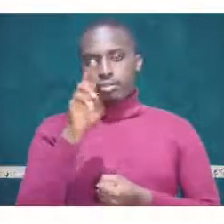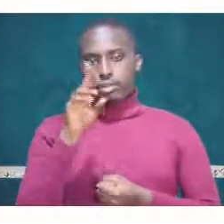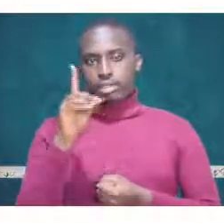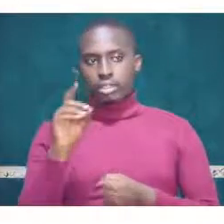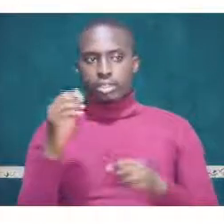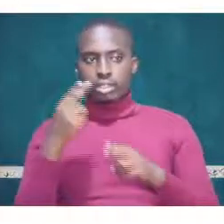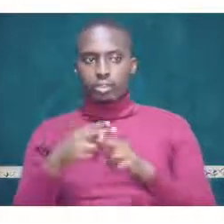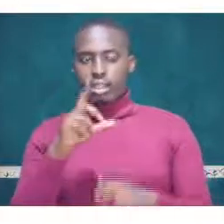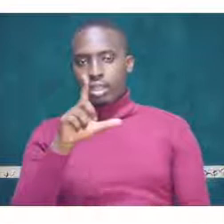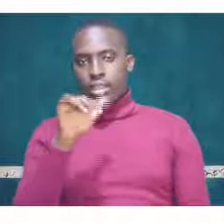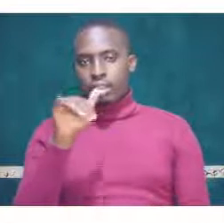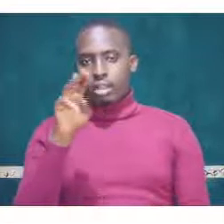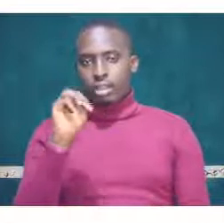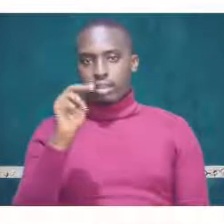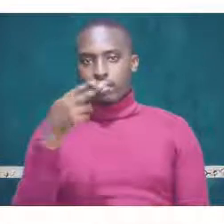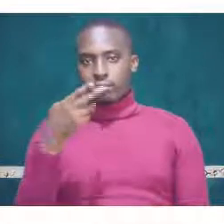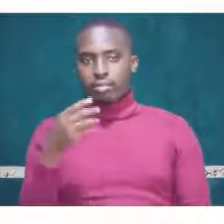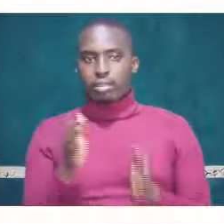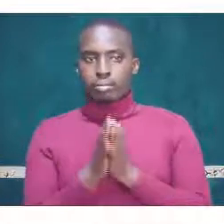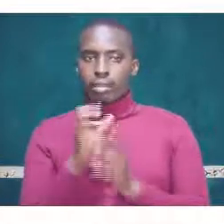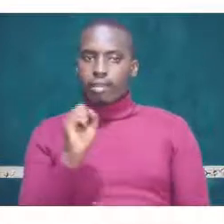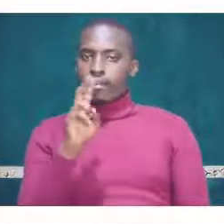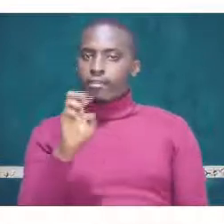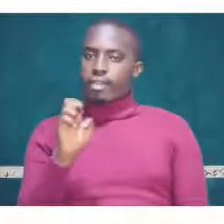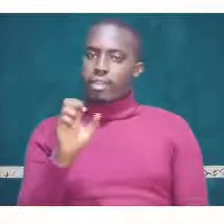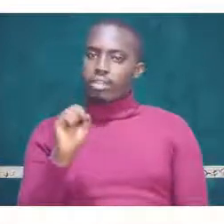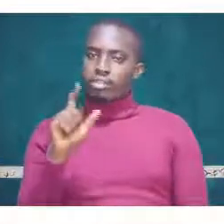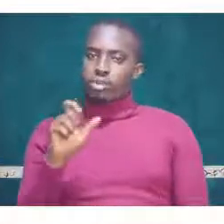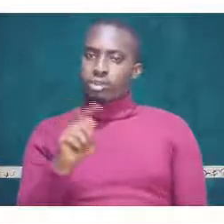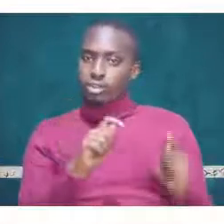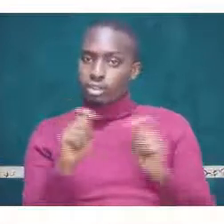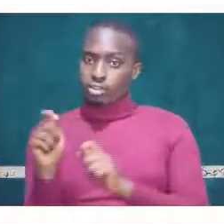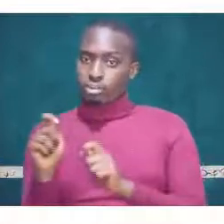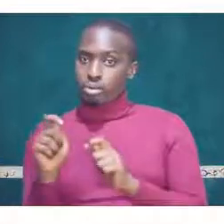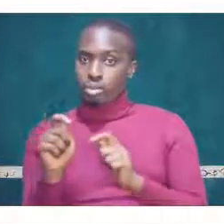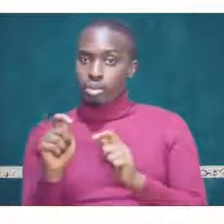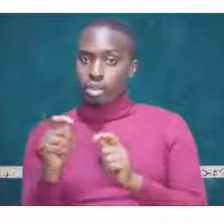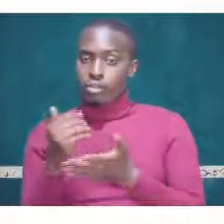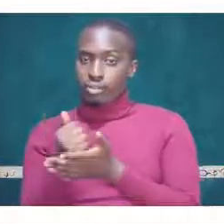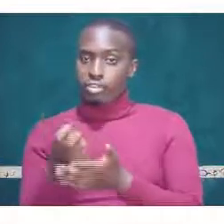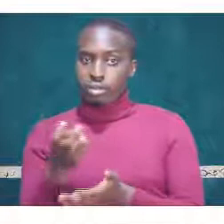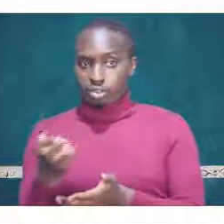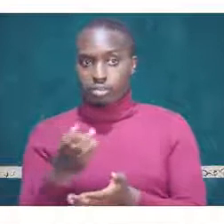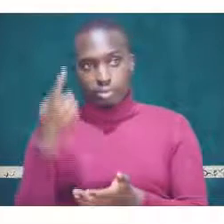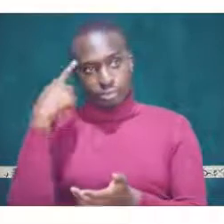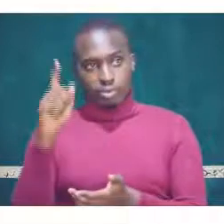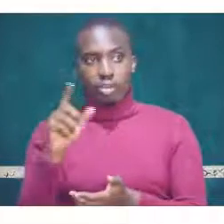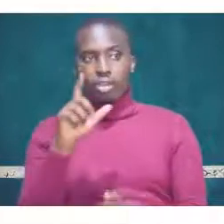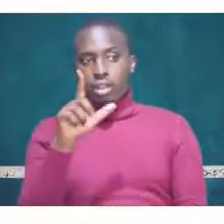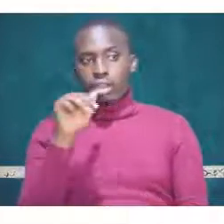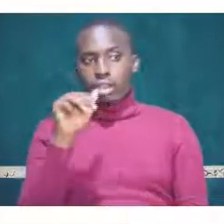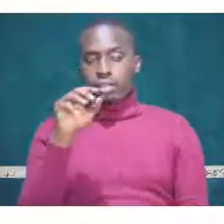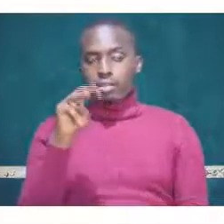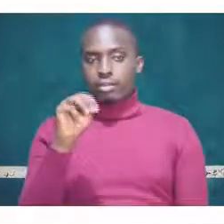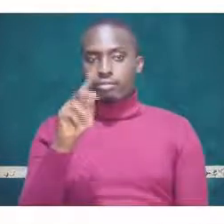up of lymphatic vessels that transports lymph and organs that contains what we